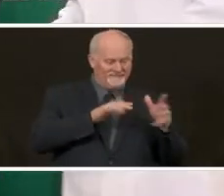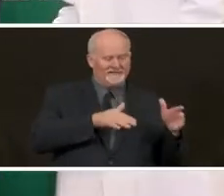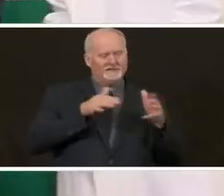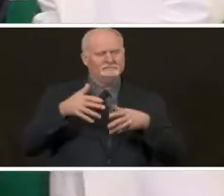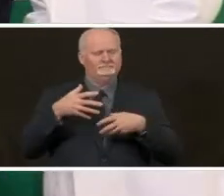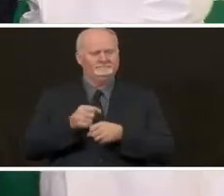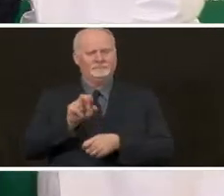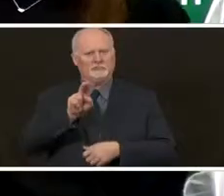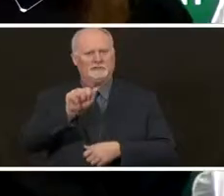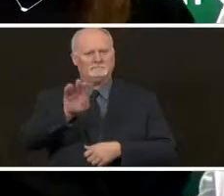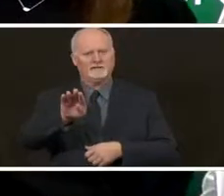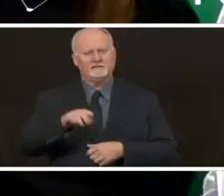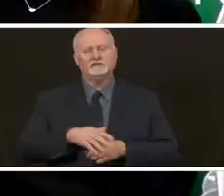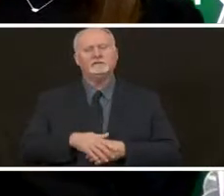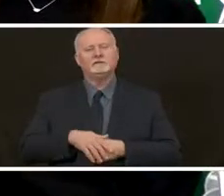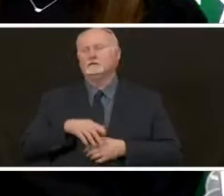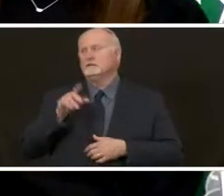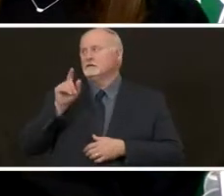the media kit at